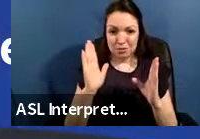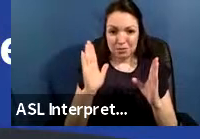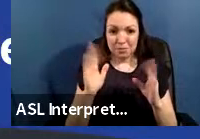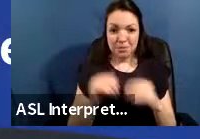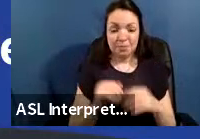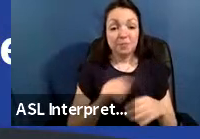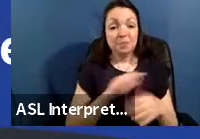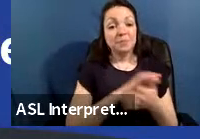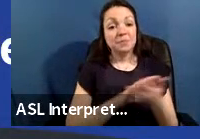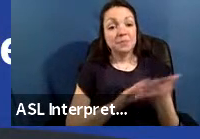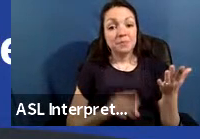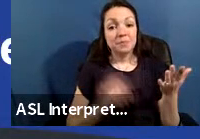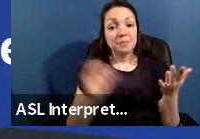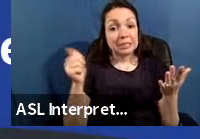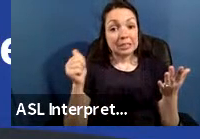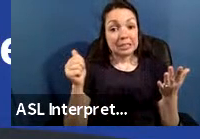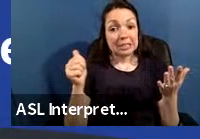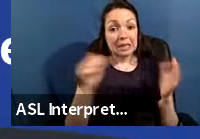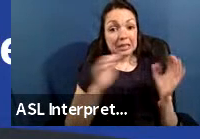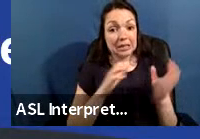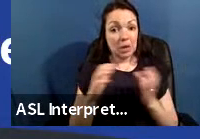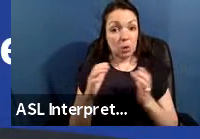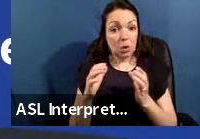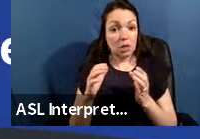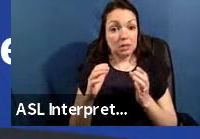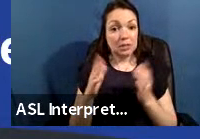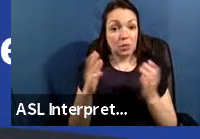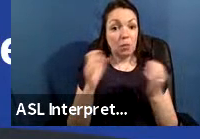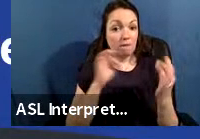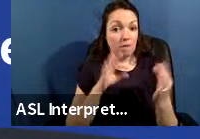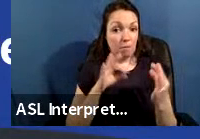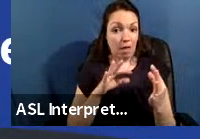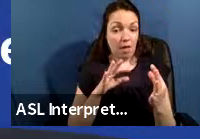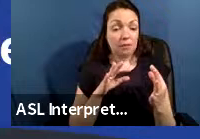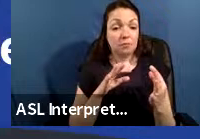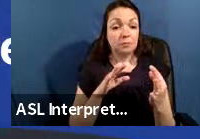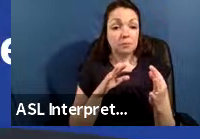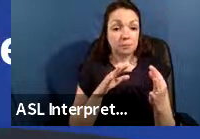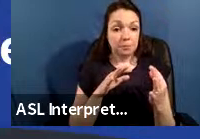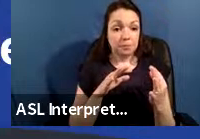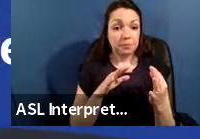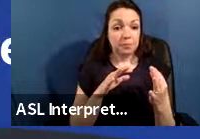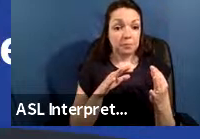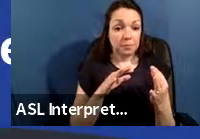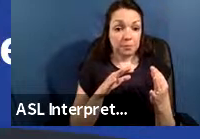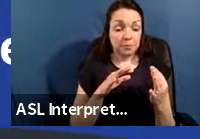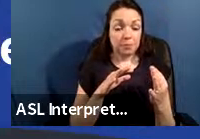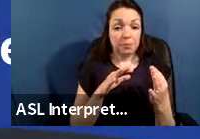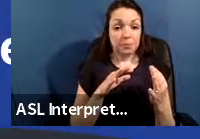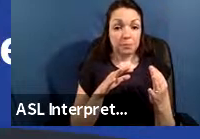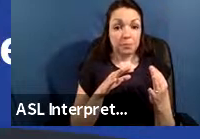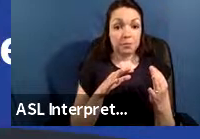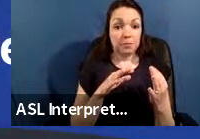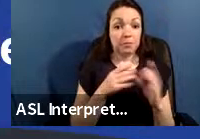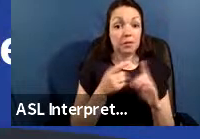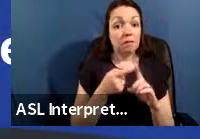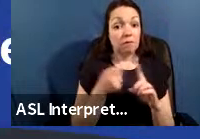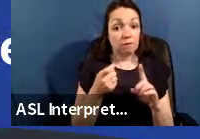are the 10 categories that we are seeking feedback on via the survey that is again at